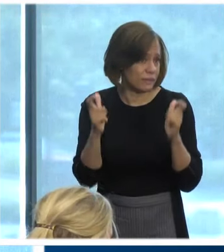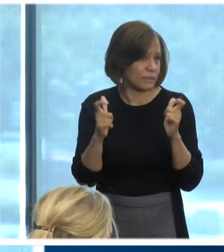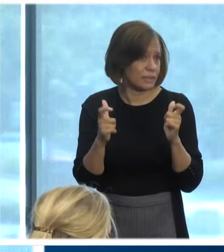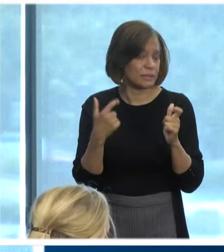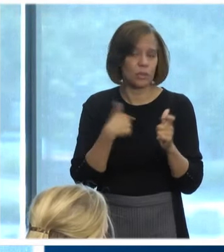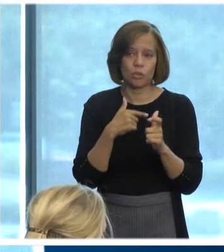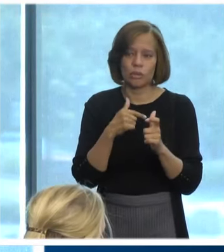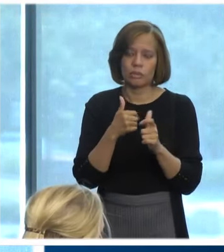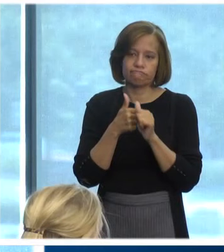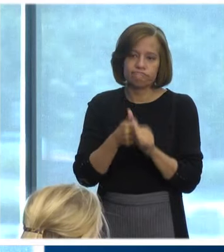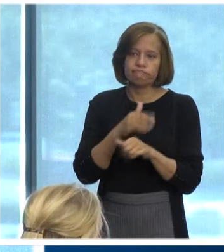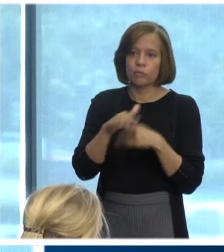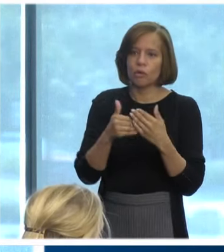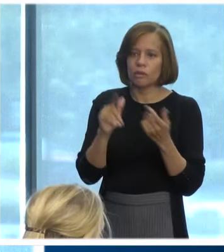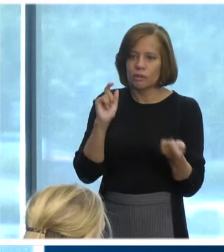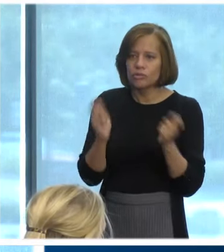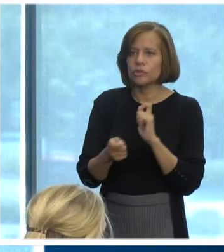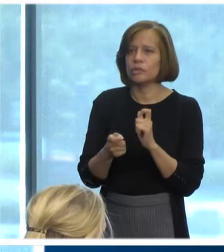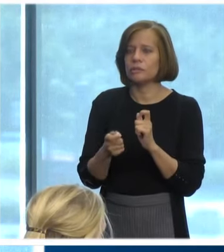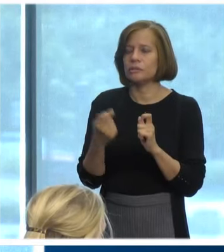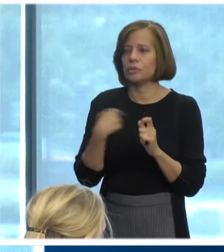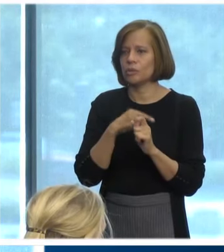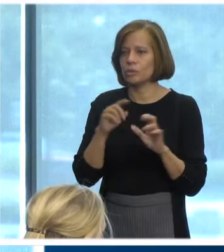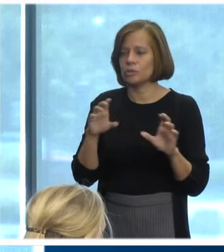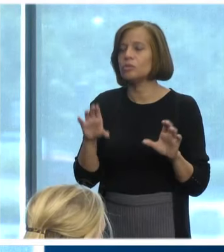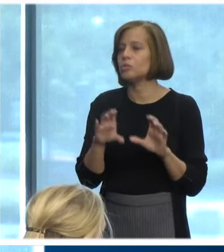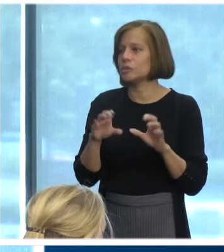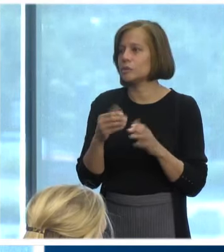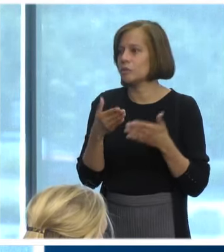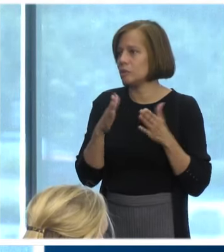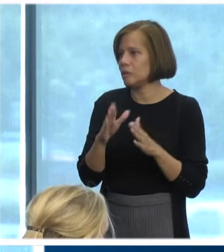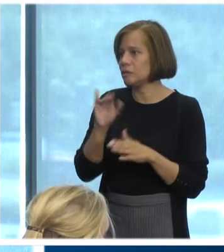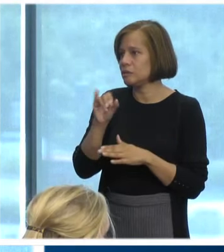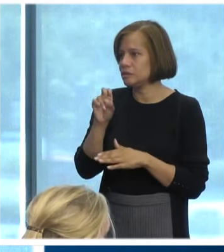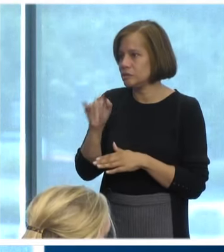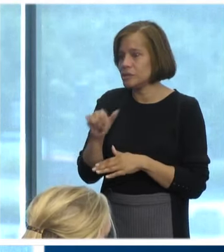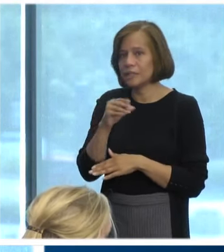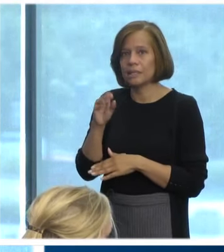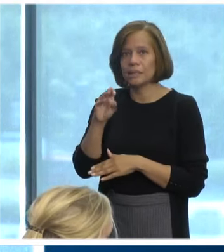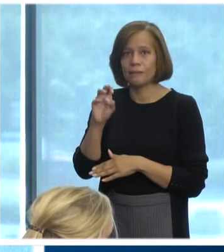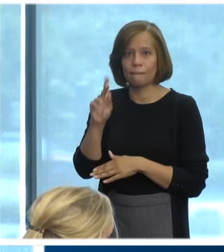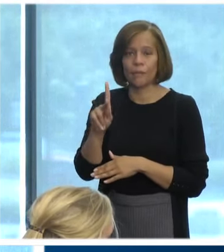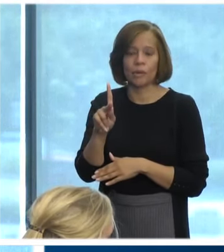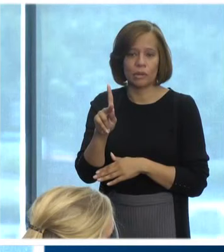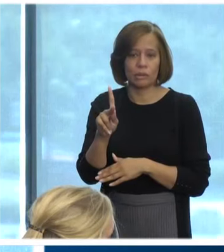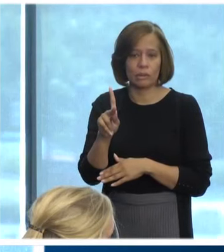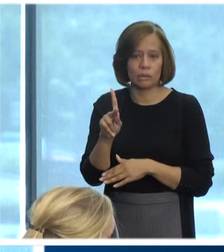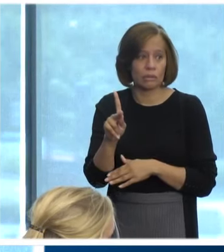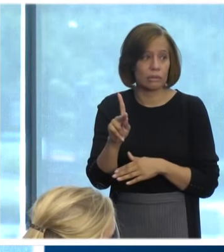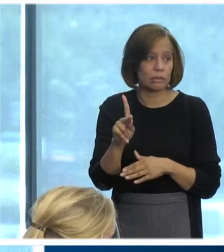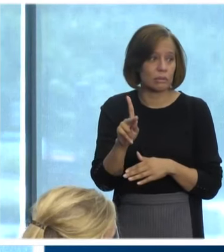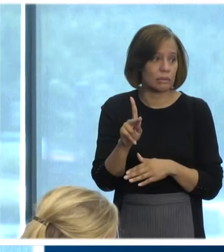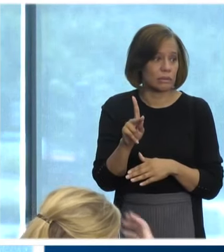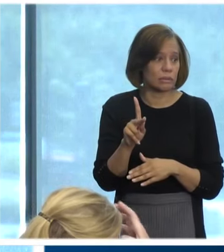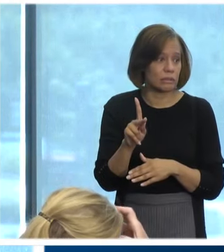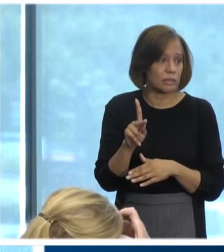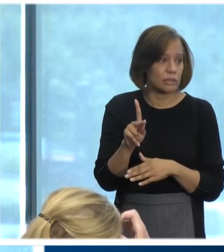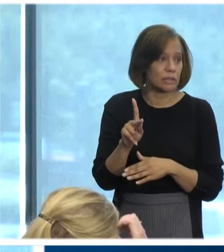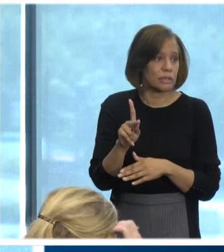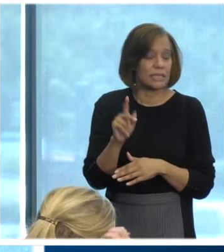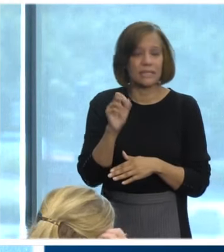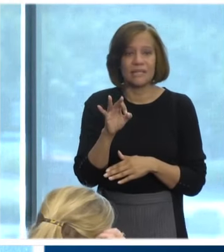and reforms that we're pursuing. I'll let Jenny and Mark maybe speak to, if you're looking, if